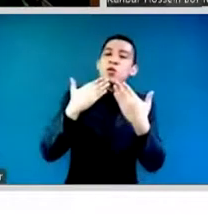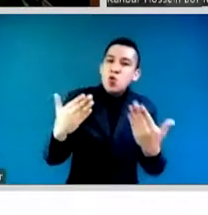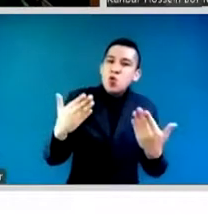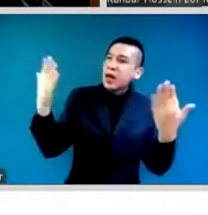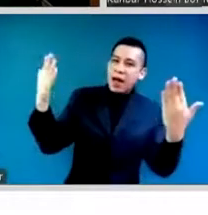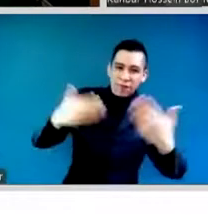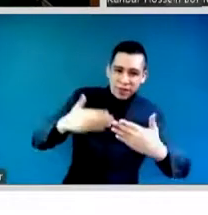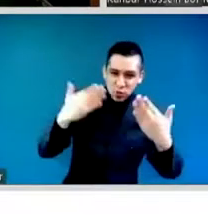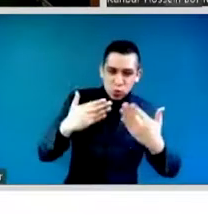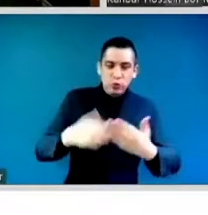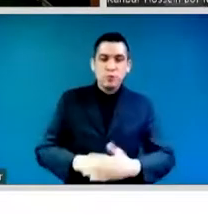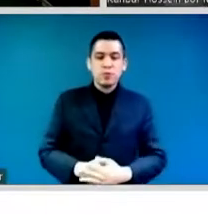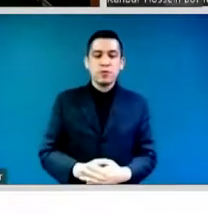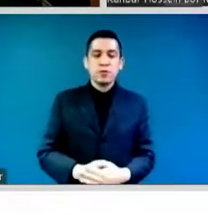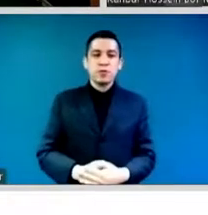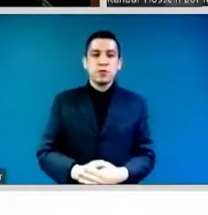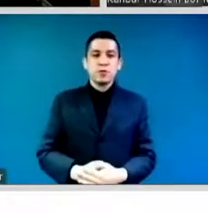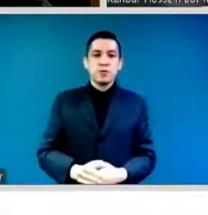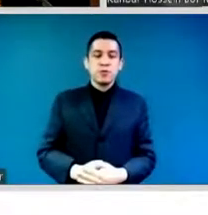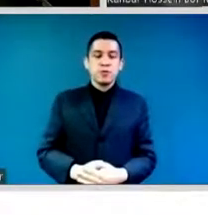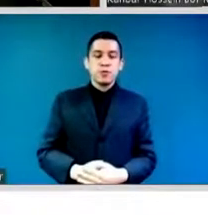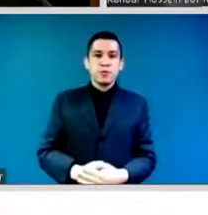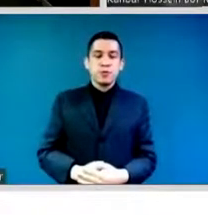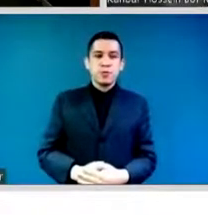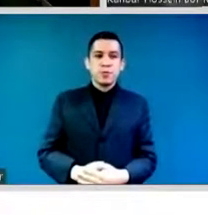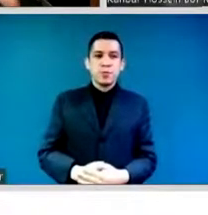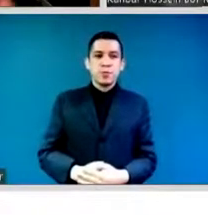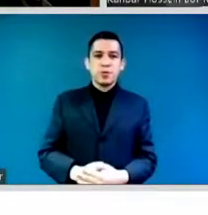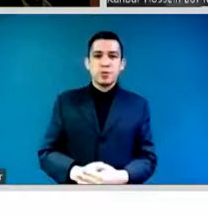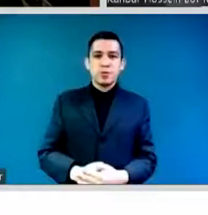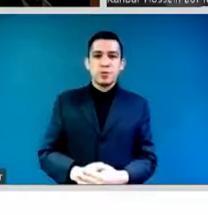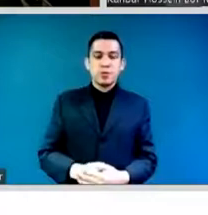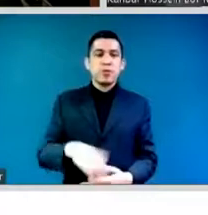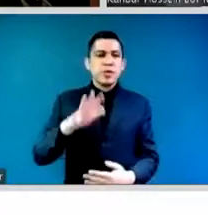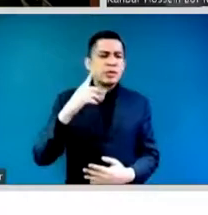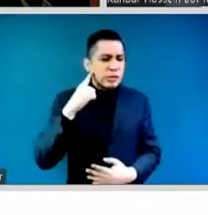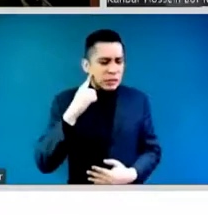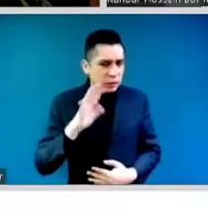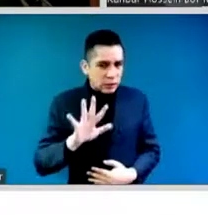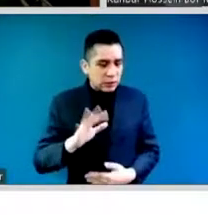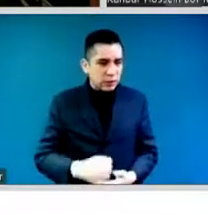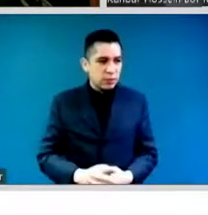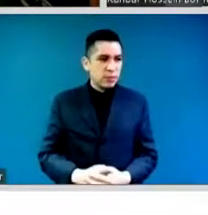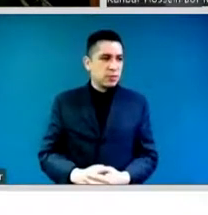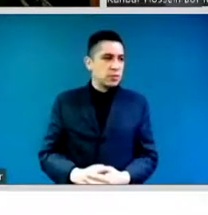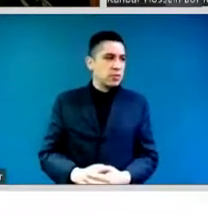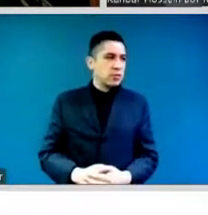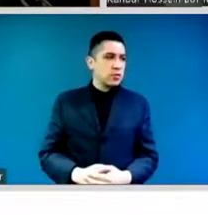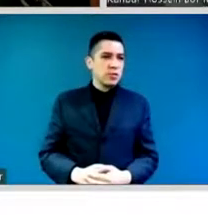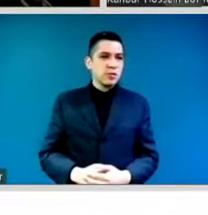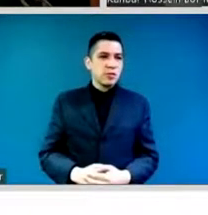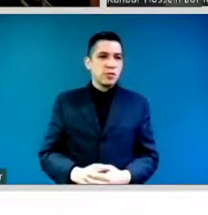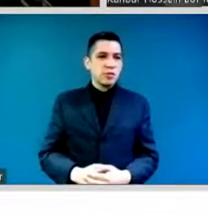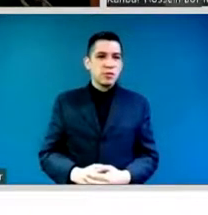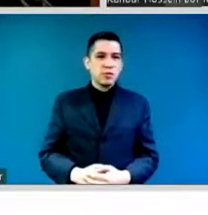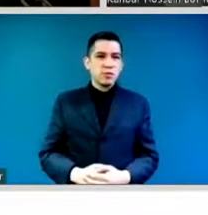well. I don't have a microphone, but I will forge on in the spirit of Cindy. I just